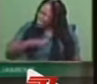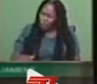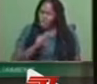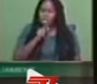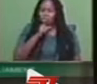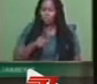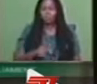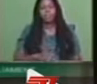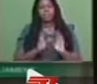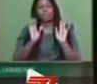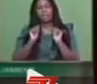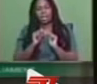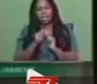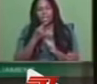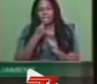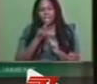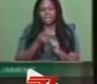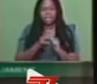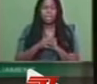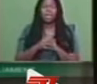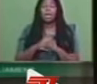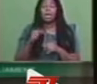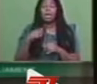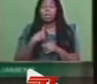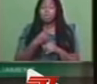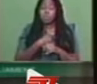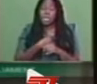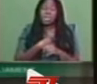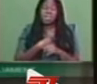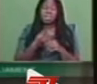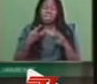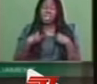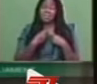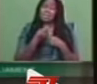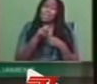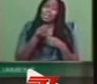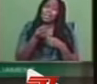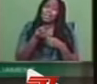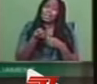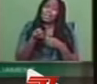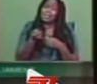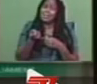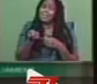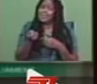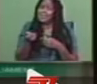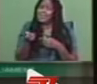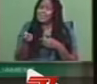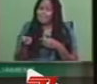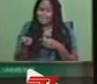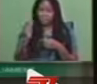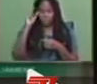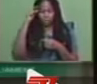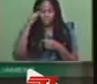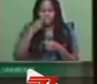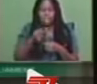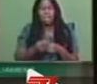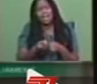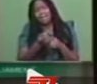fumes with respect to the overdraft. Running on fumes with respect to the overdraft.